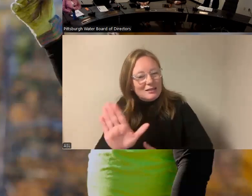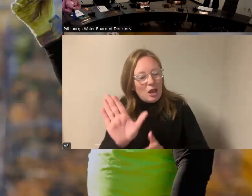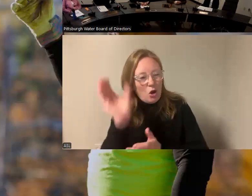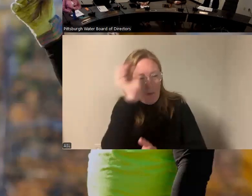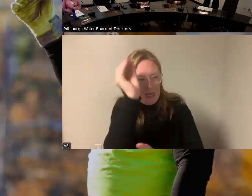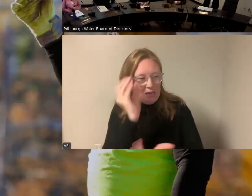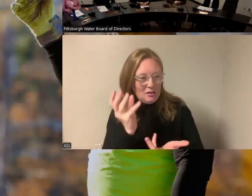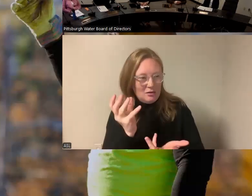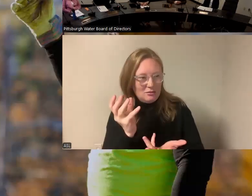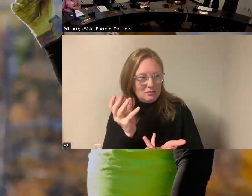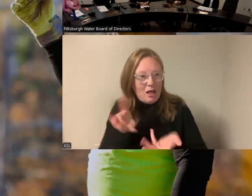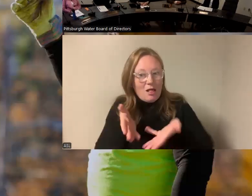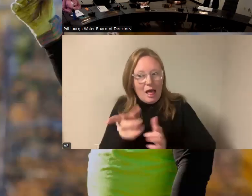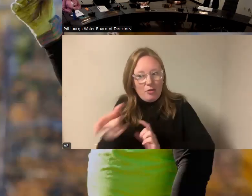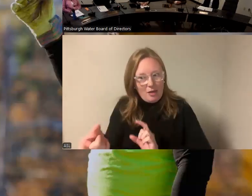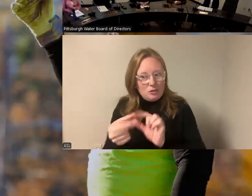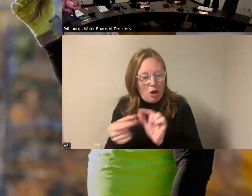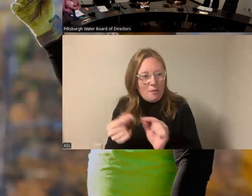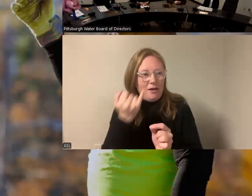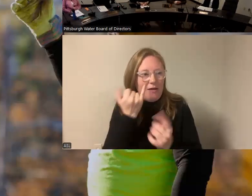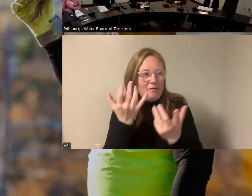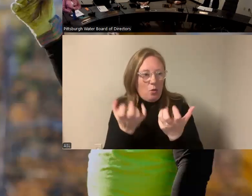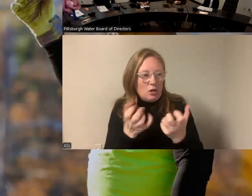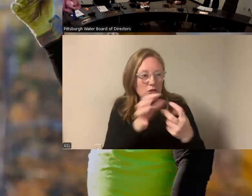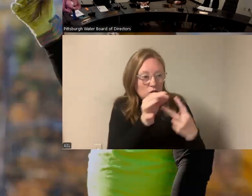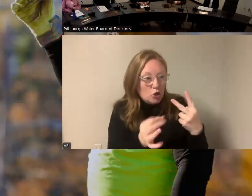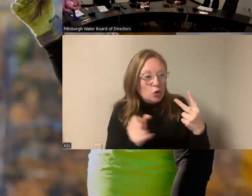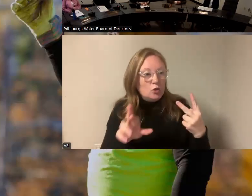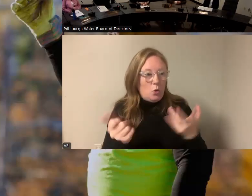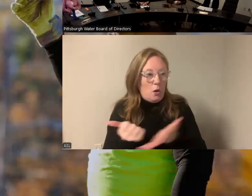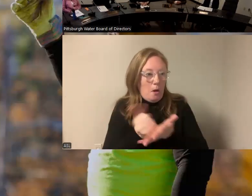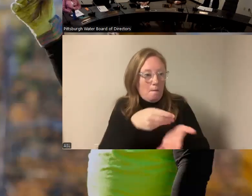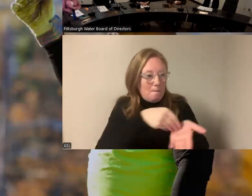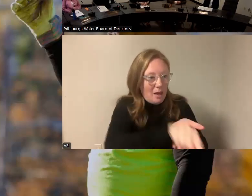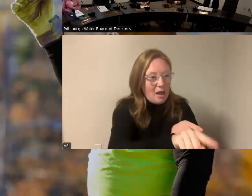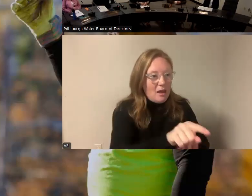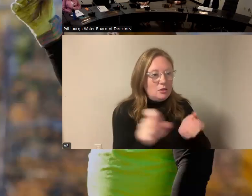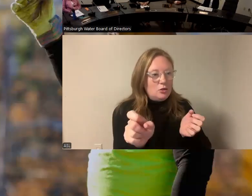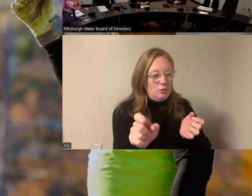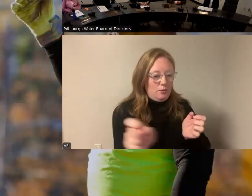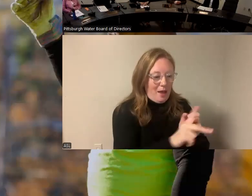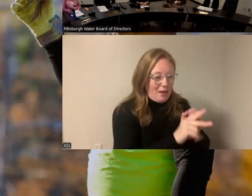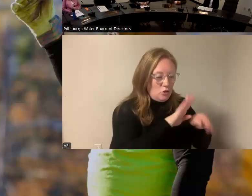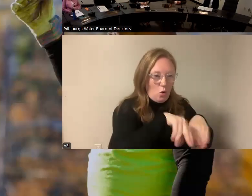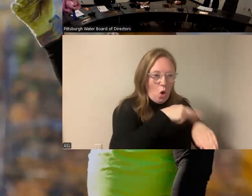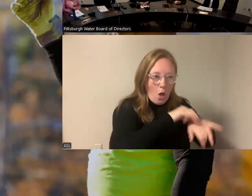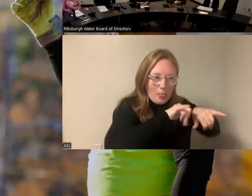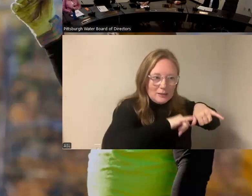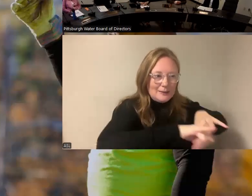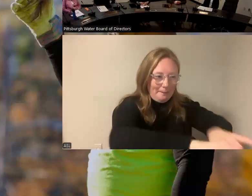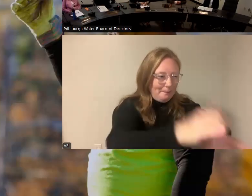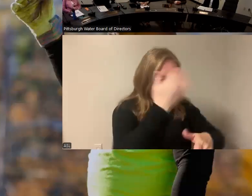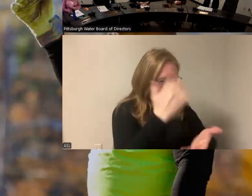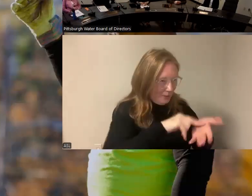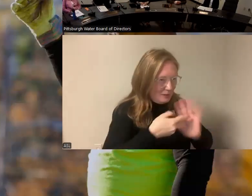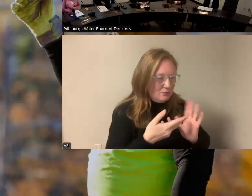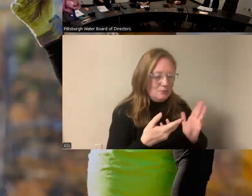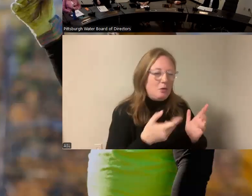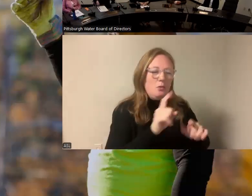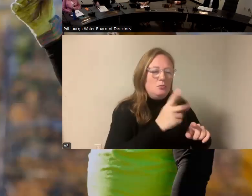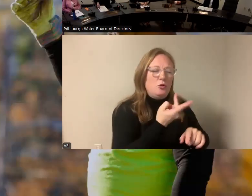information. And in general, you know, thank you for the update. Anything further? All